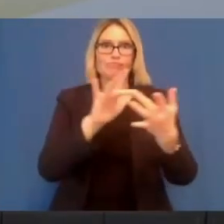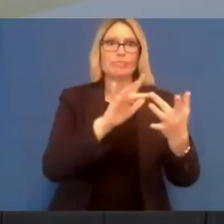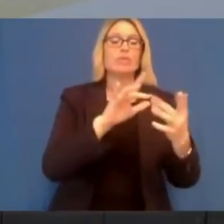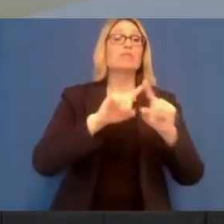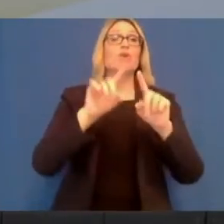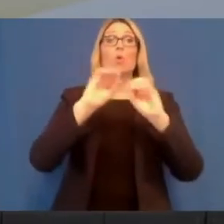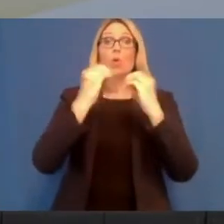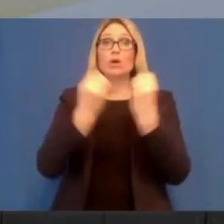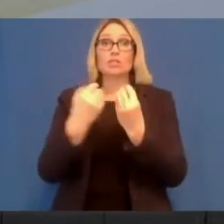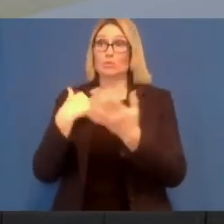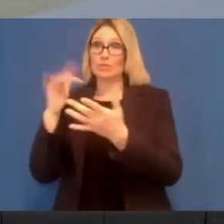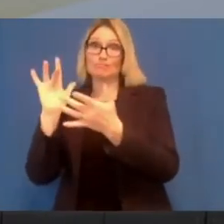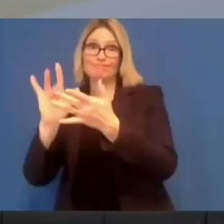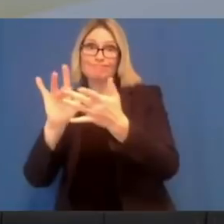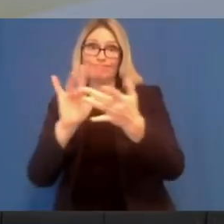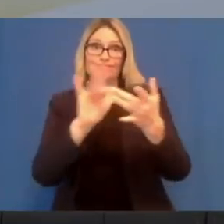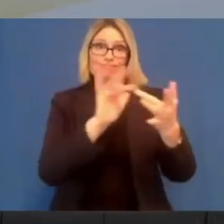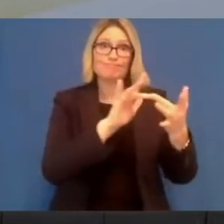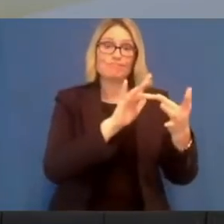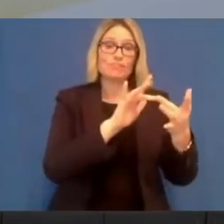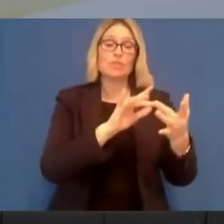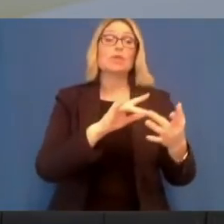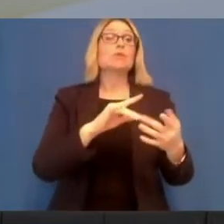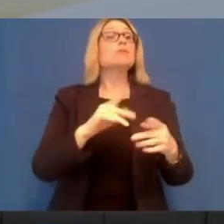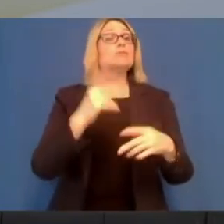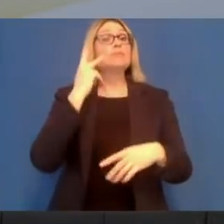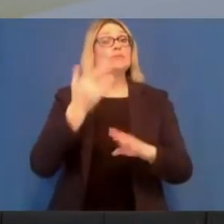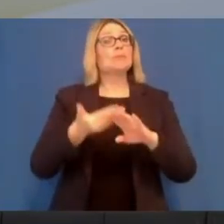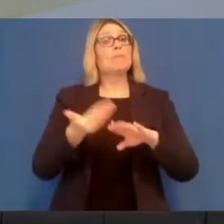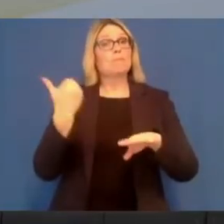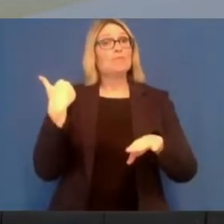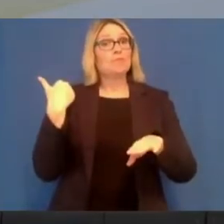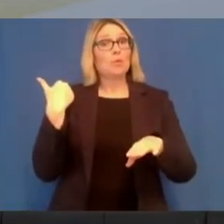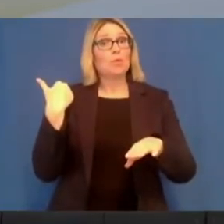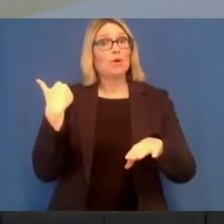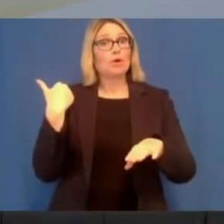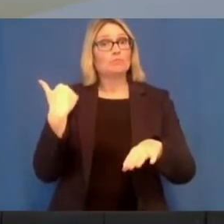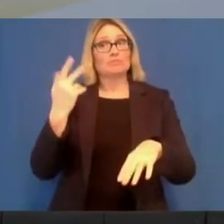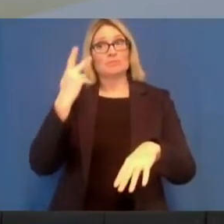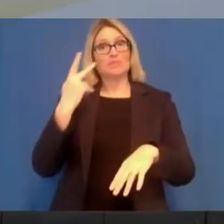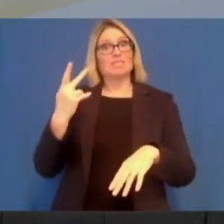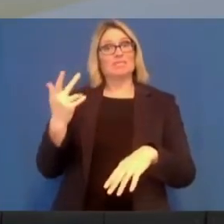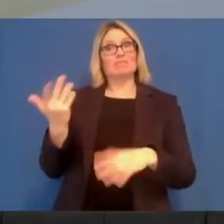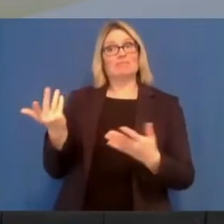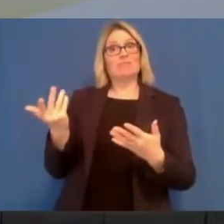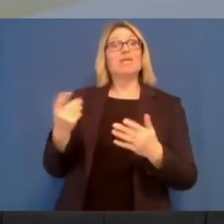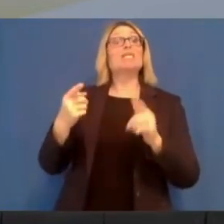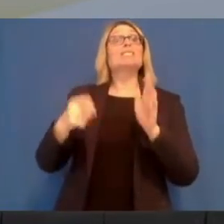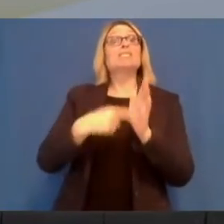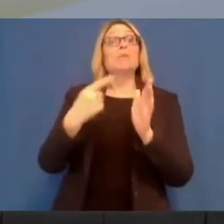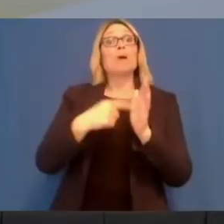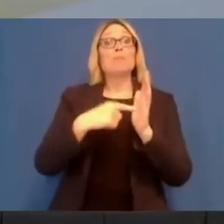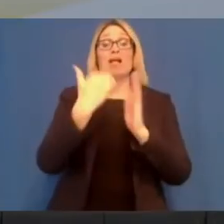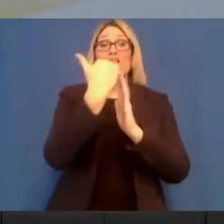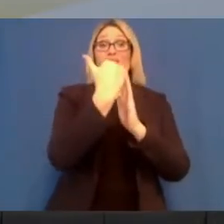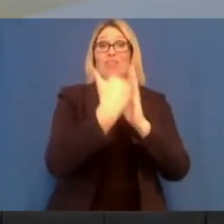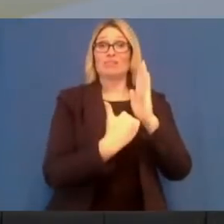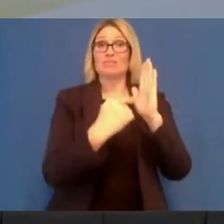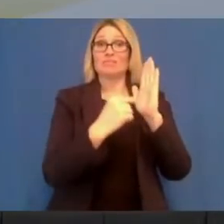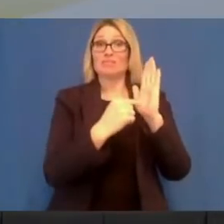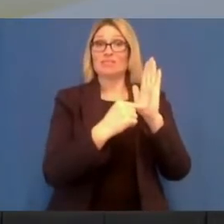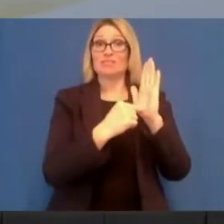organizations, and we've seen this before, that sometimes the lists may not